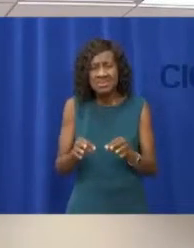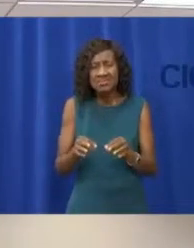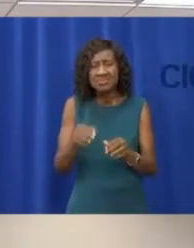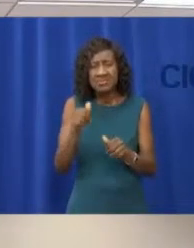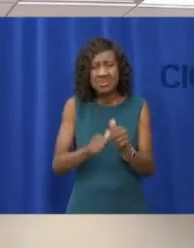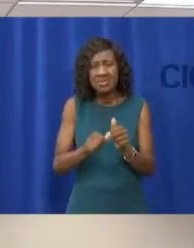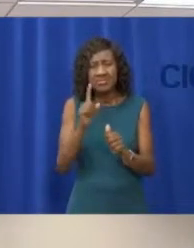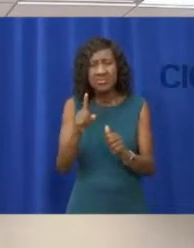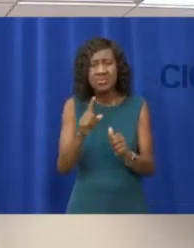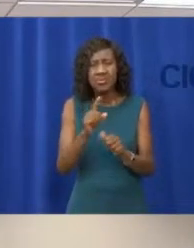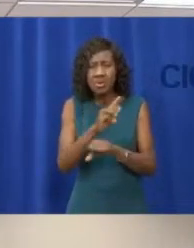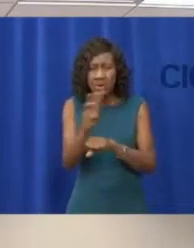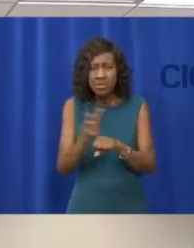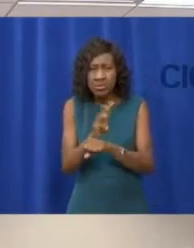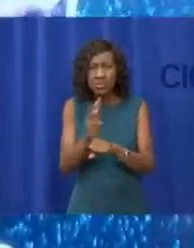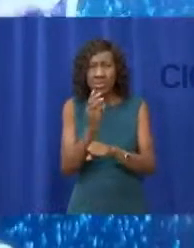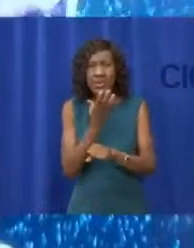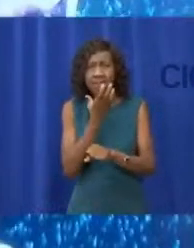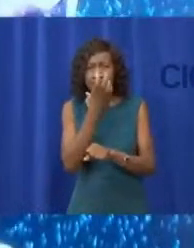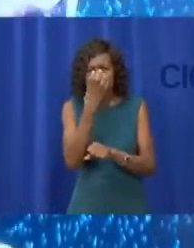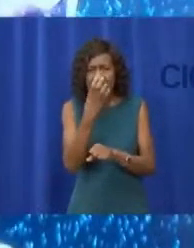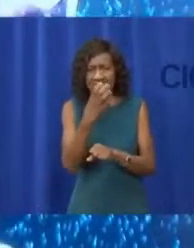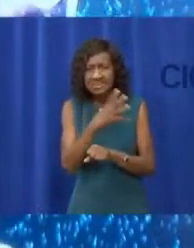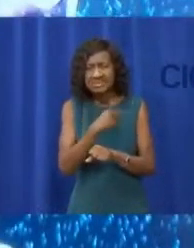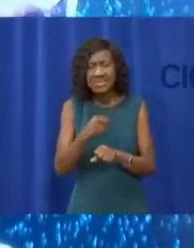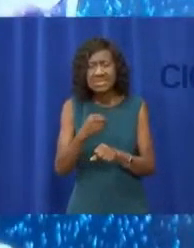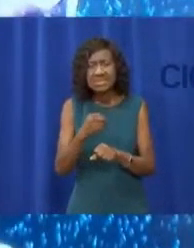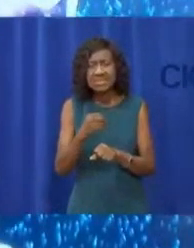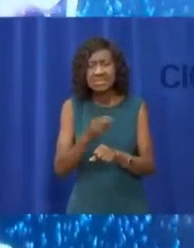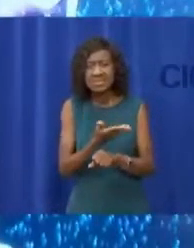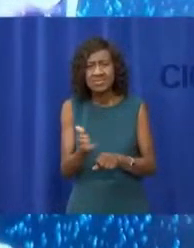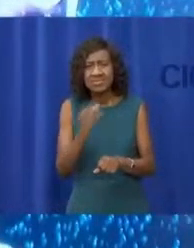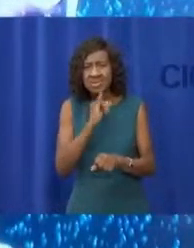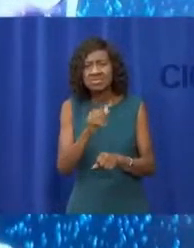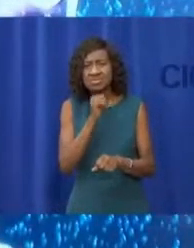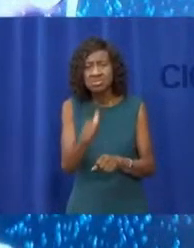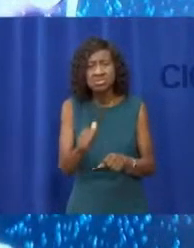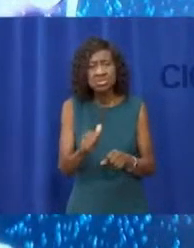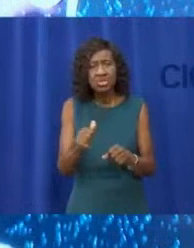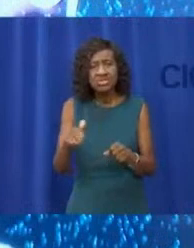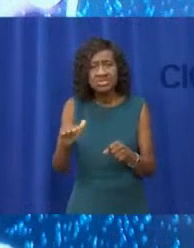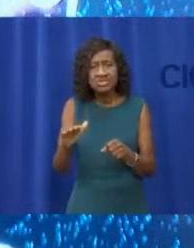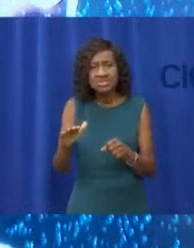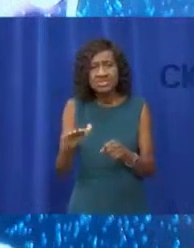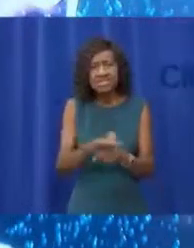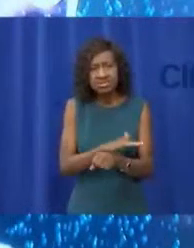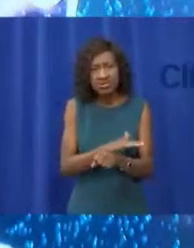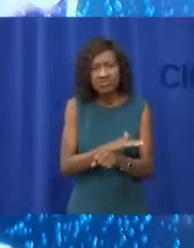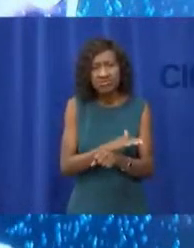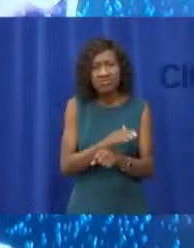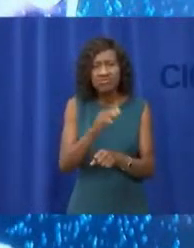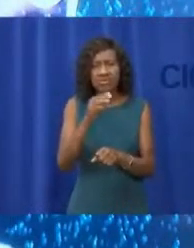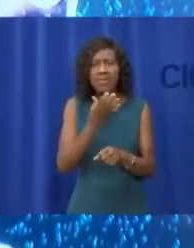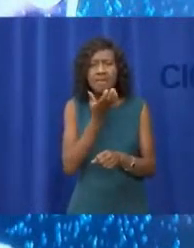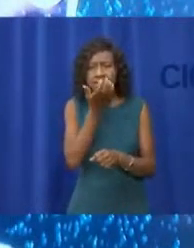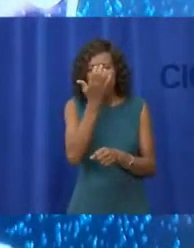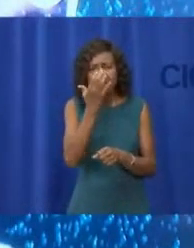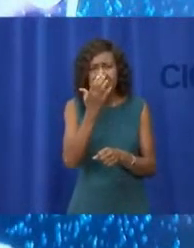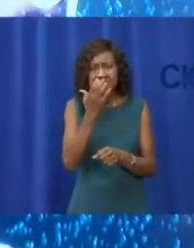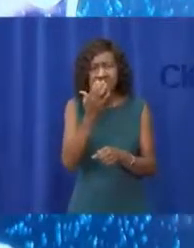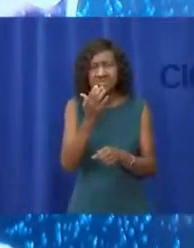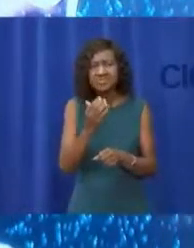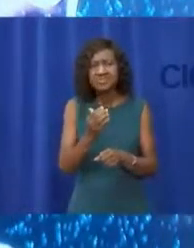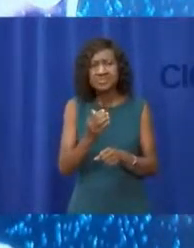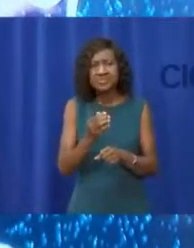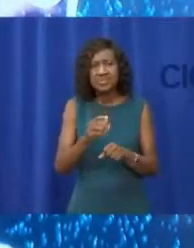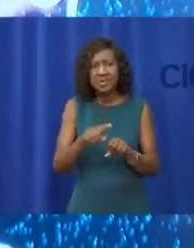and I do recognize that, there's not even enough masks for me to go and say, can I have some? Because it's just inappropriate.